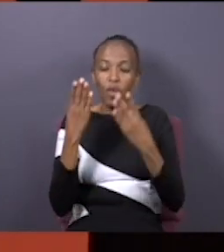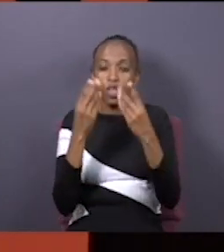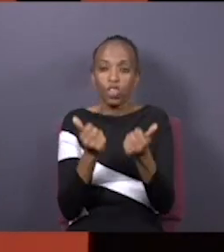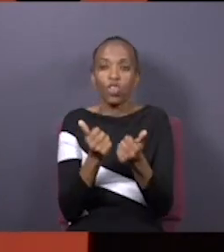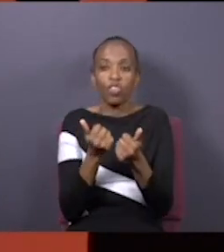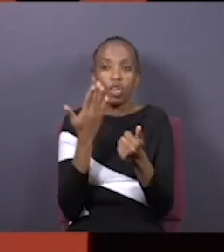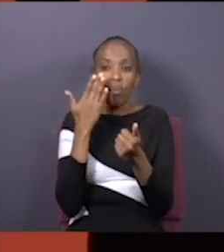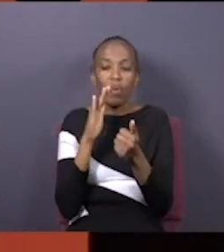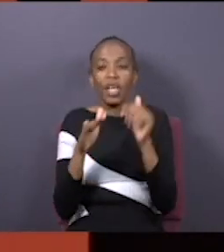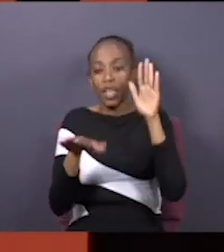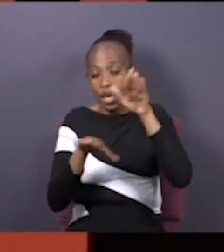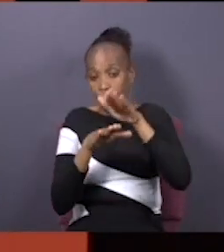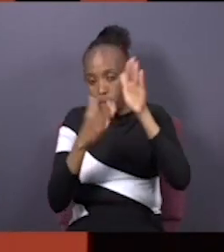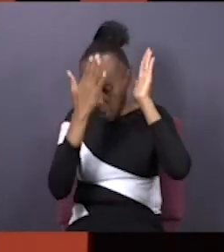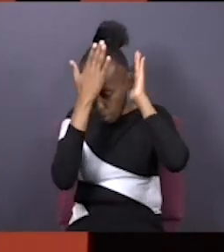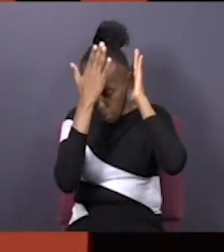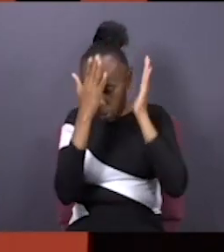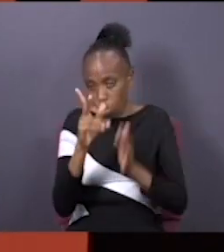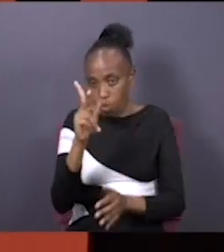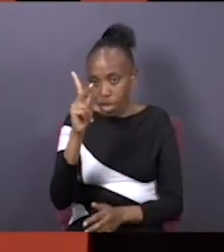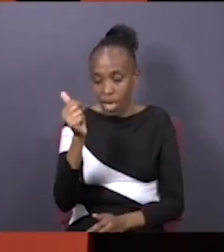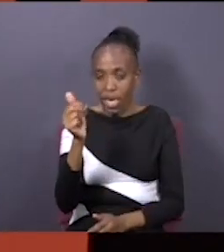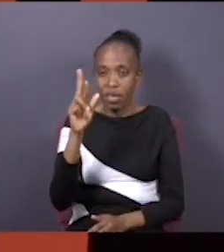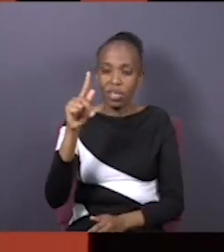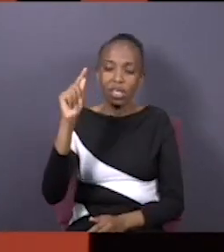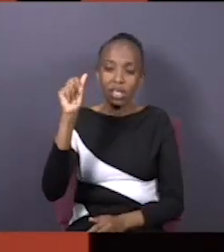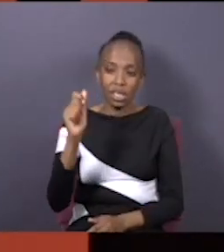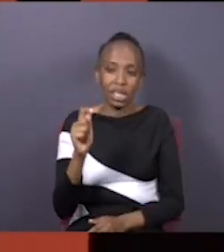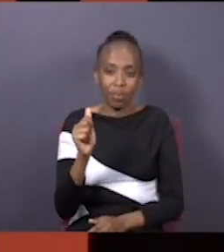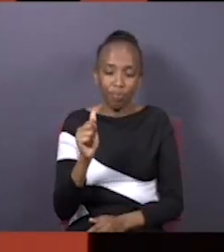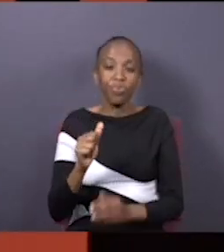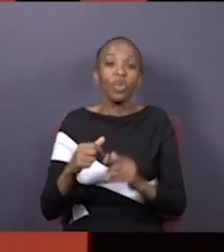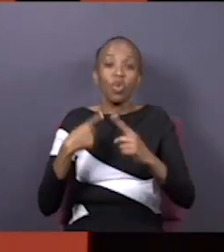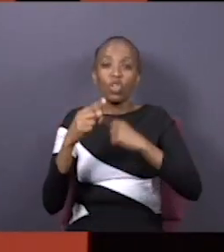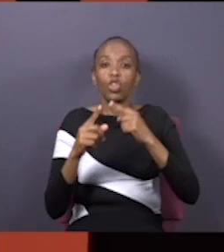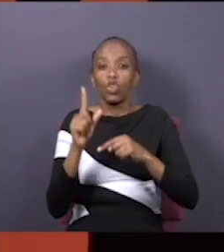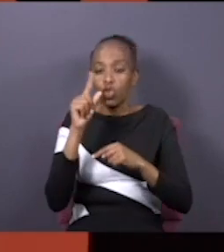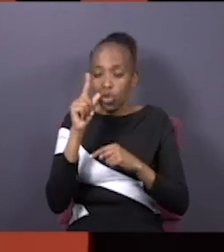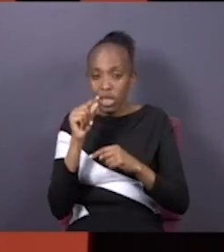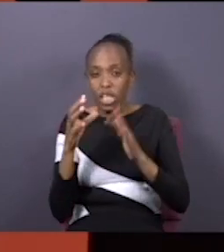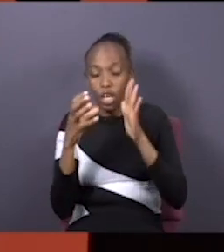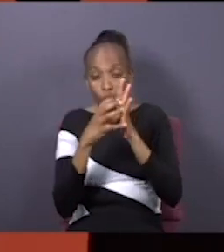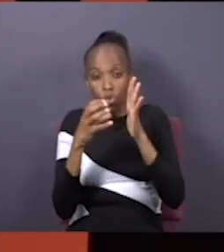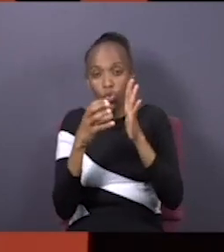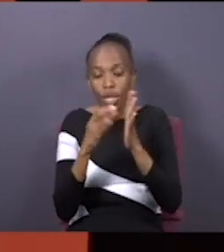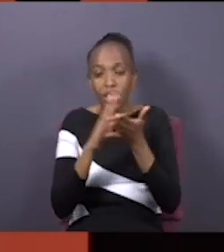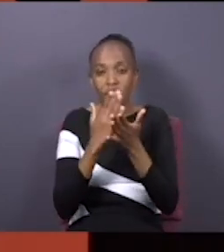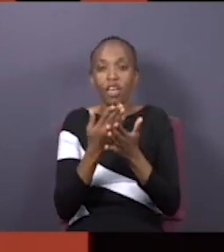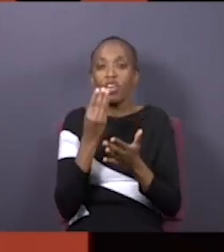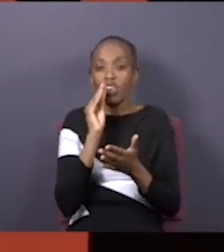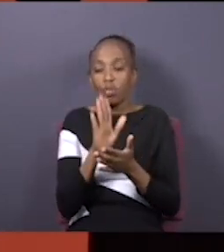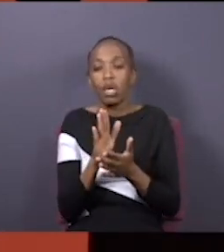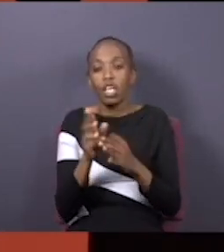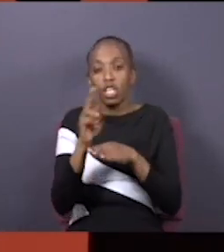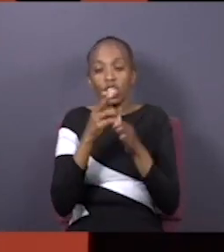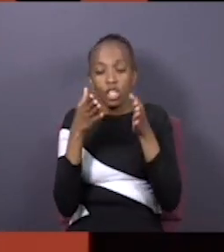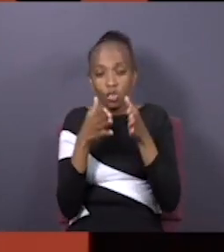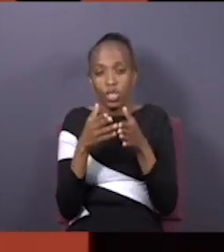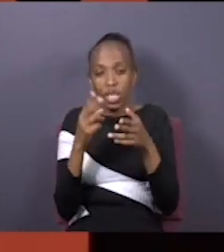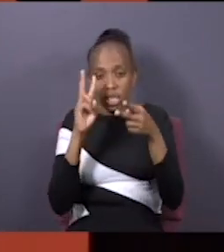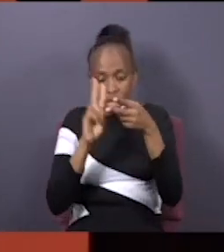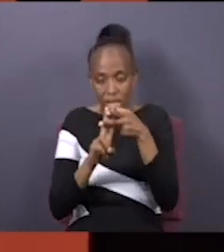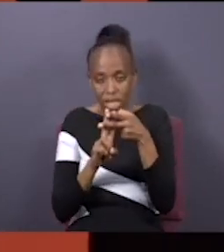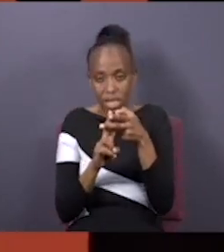addressed by the Deputy Bishop, Karita Bagara. So keep tweeting. Keep posting and please share your feedback using today's